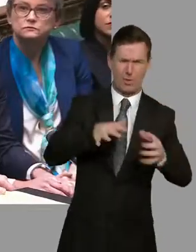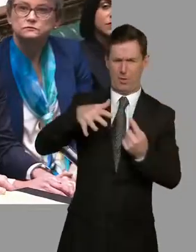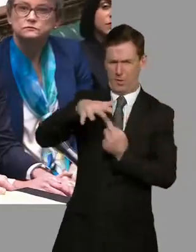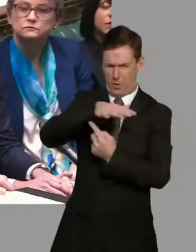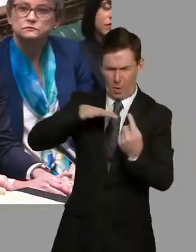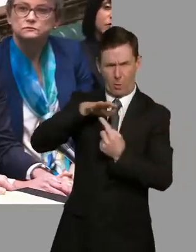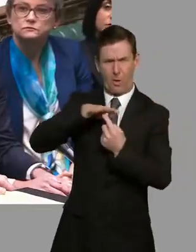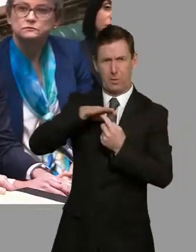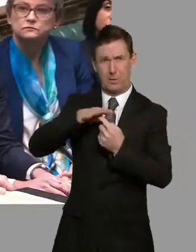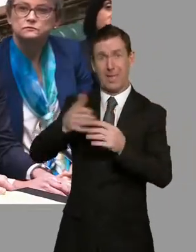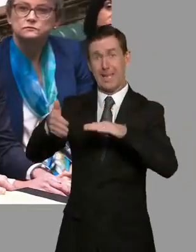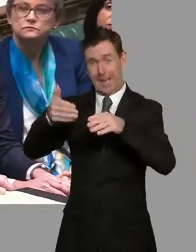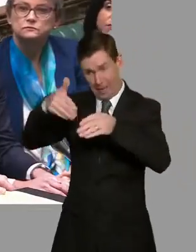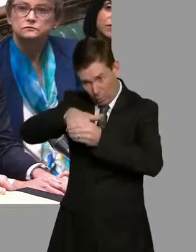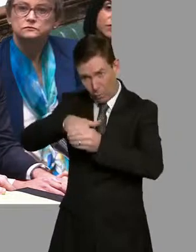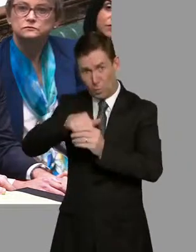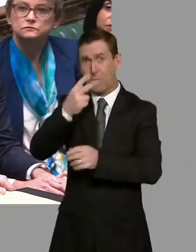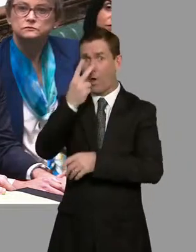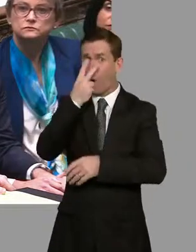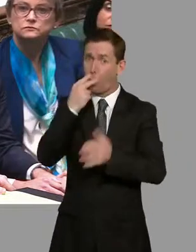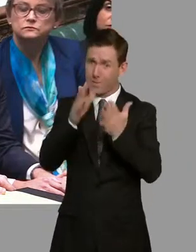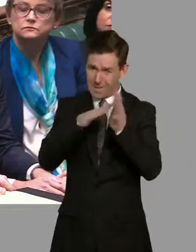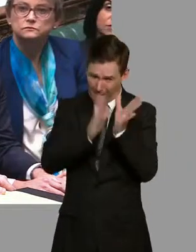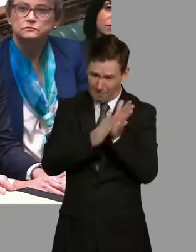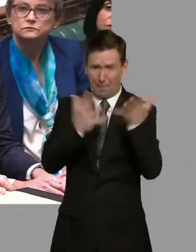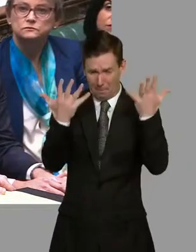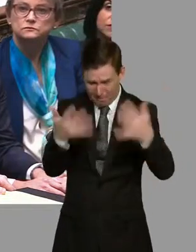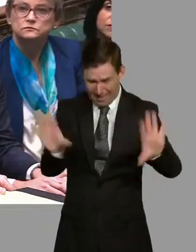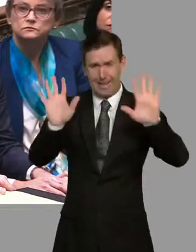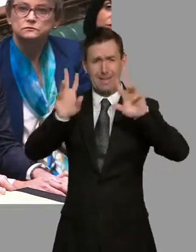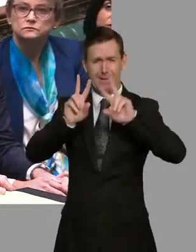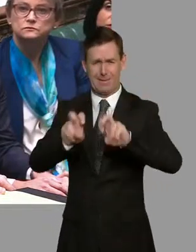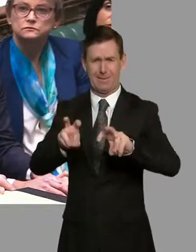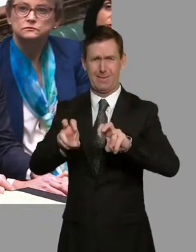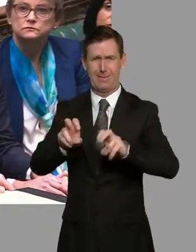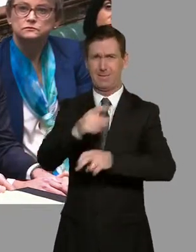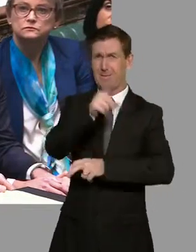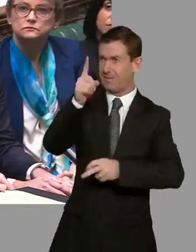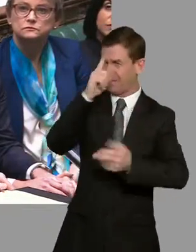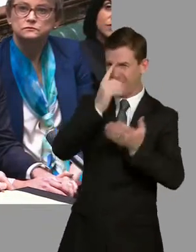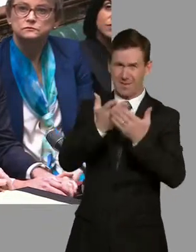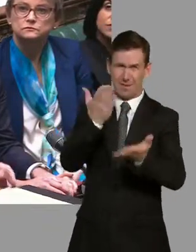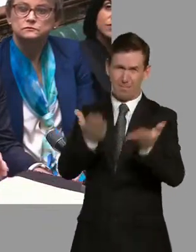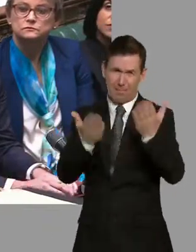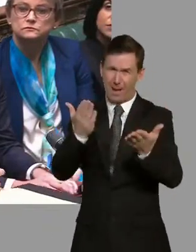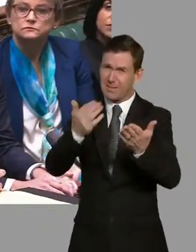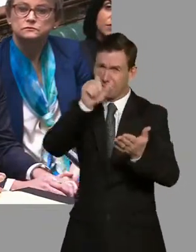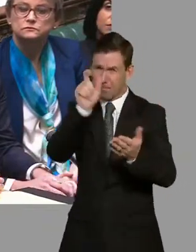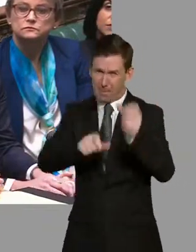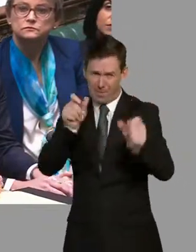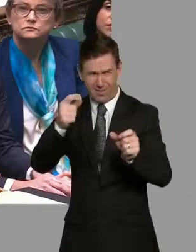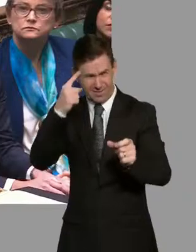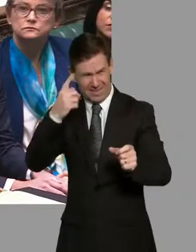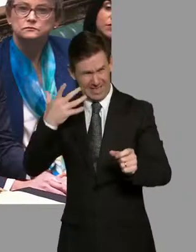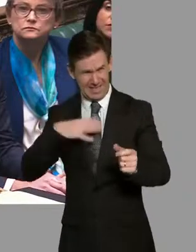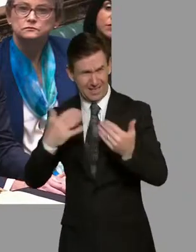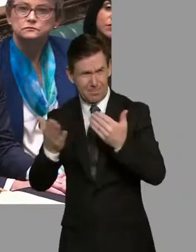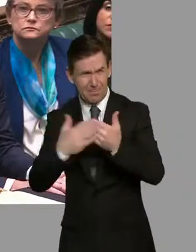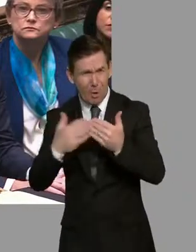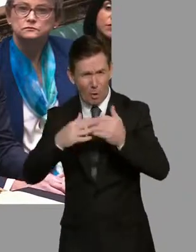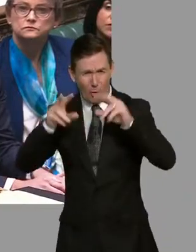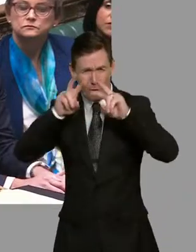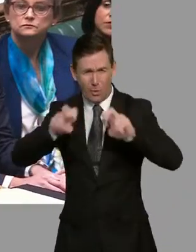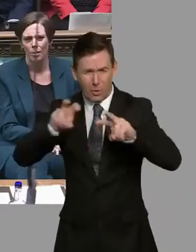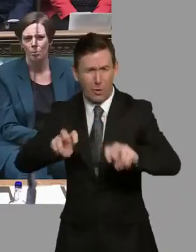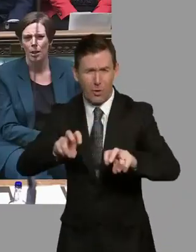can agree or disagree on whether a further inquiry is necessary. This morning I met some of the victims and survivors